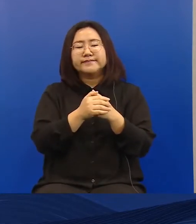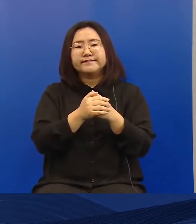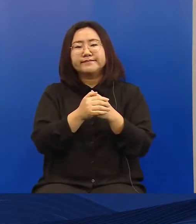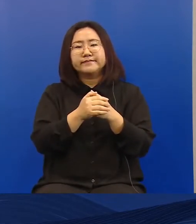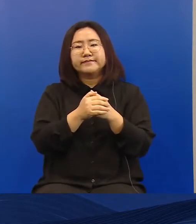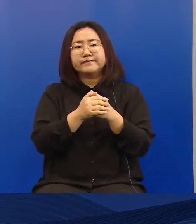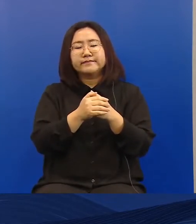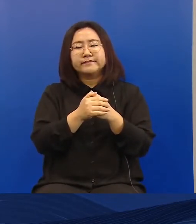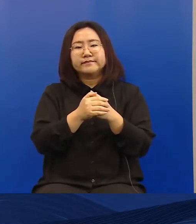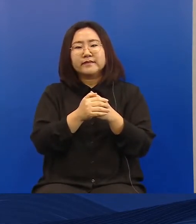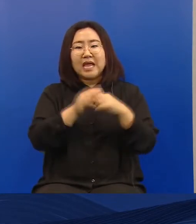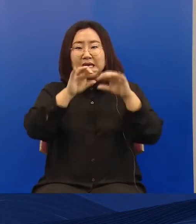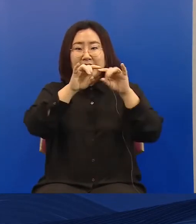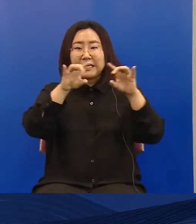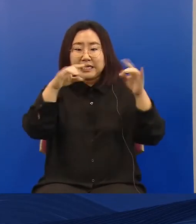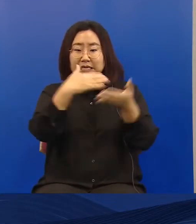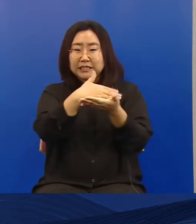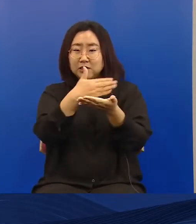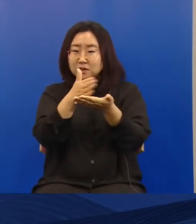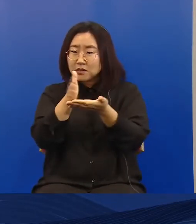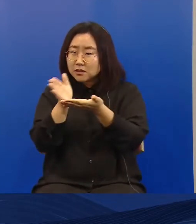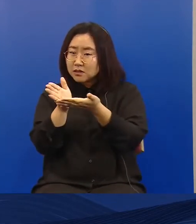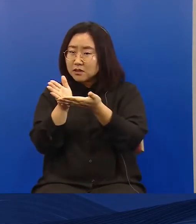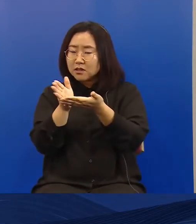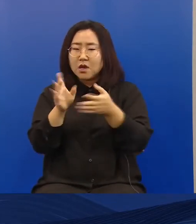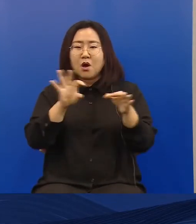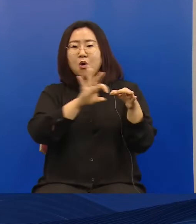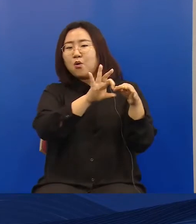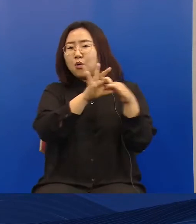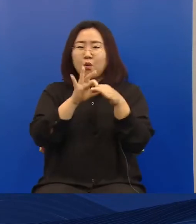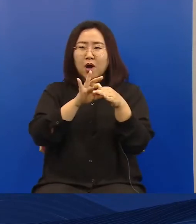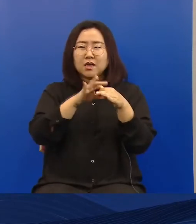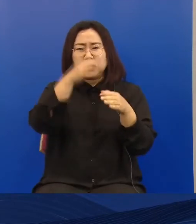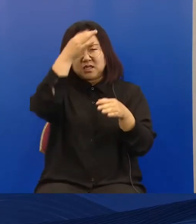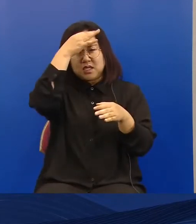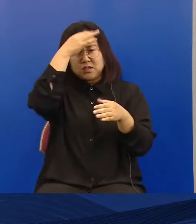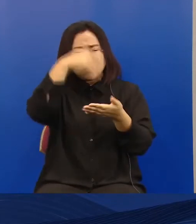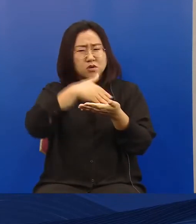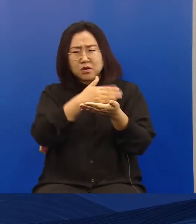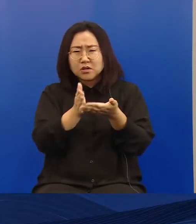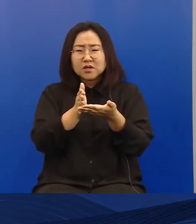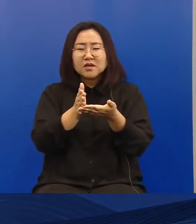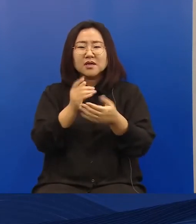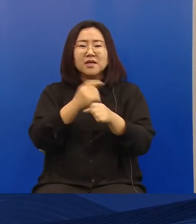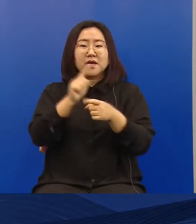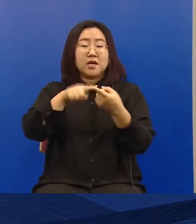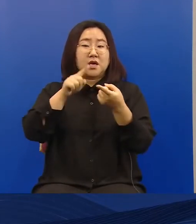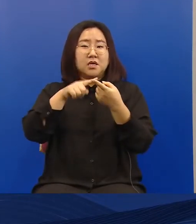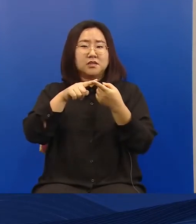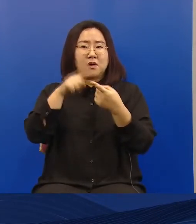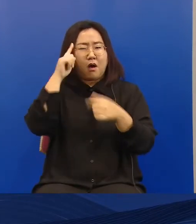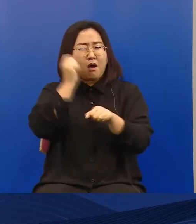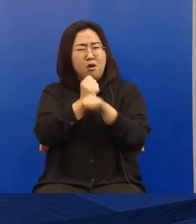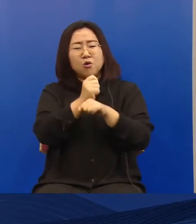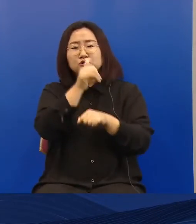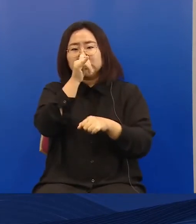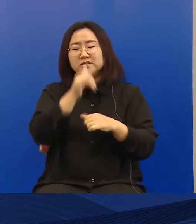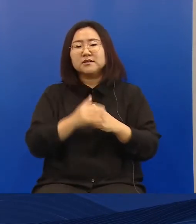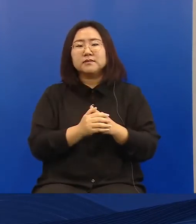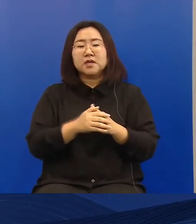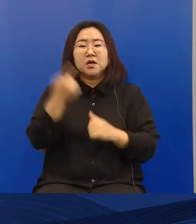about domain-specific areas and the kinds of skills and competencies required. In